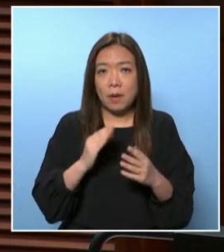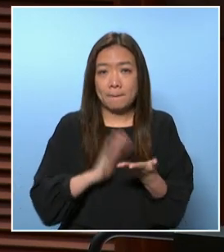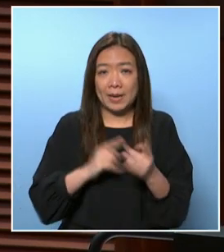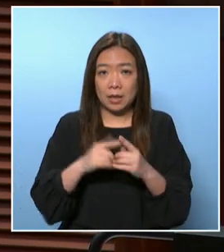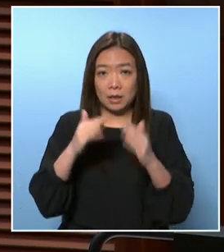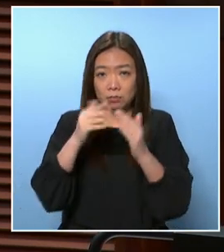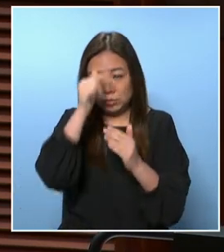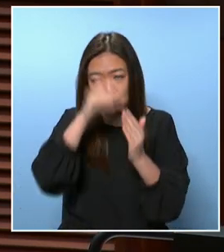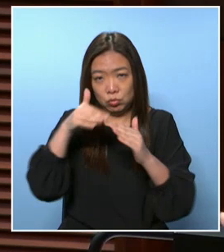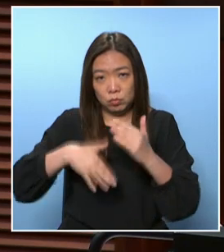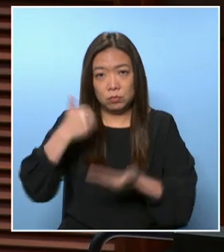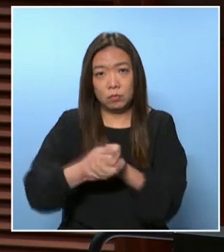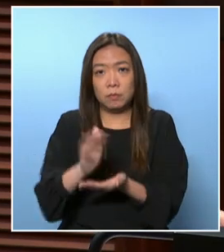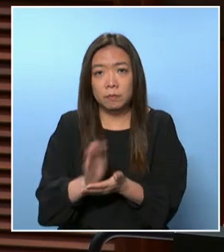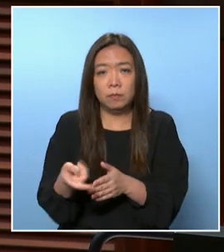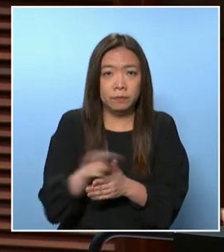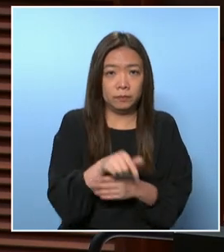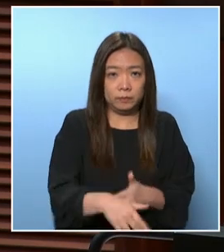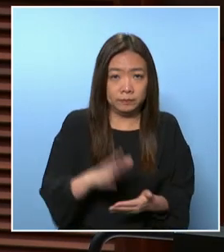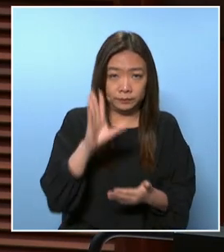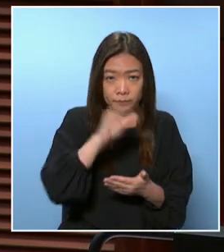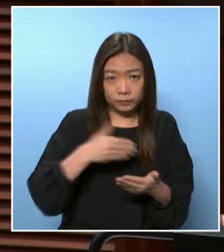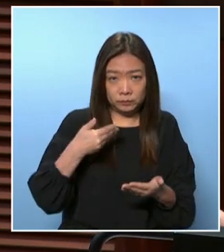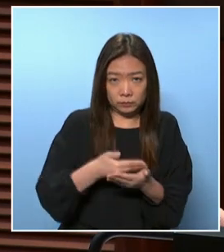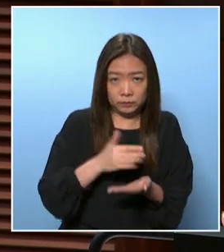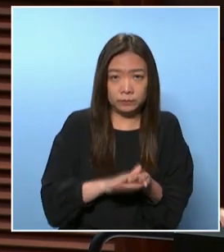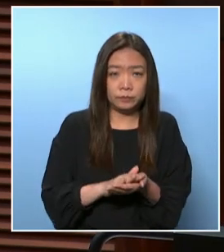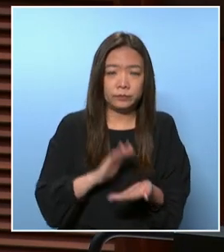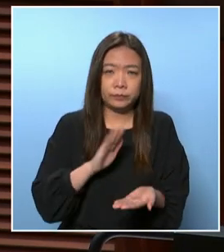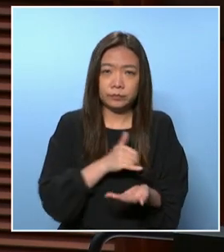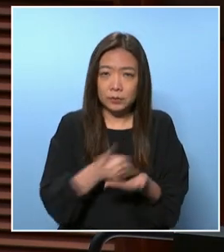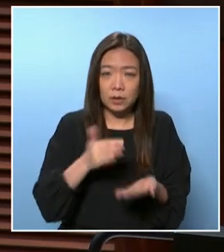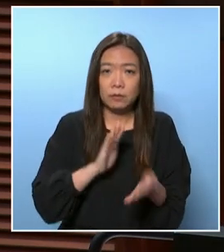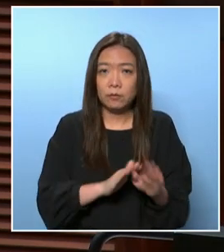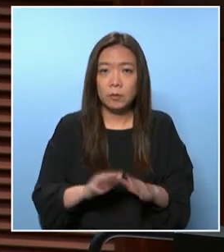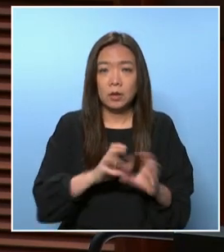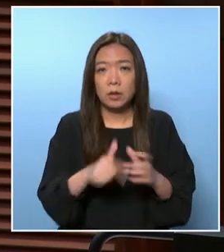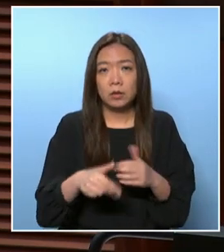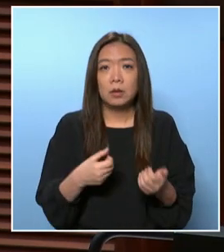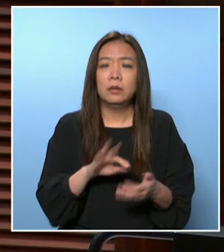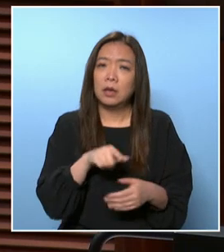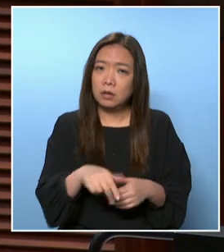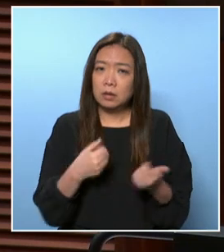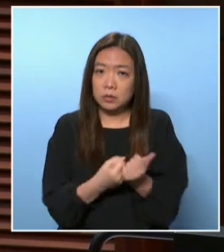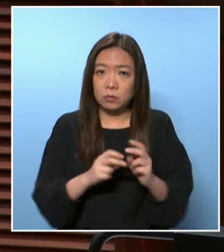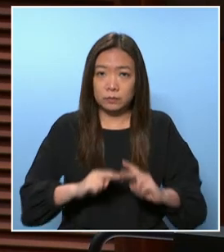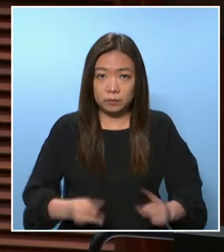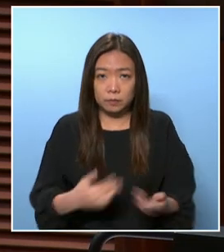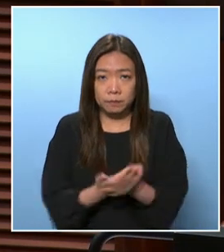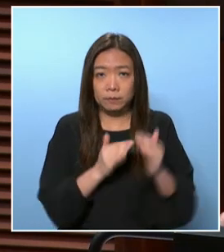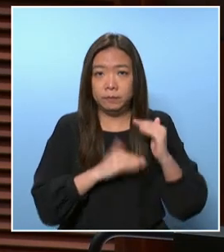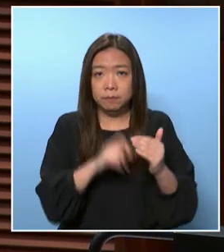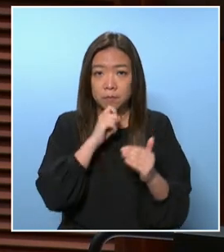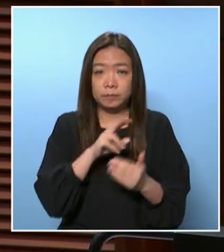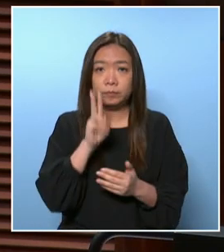pressure of the hospital setting because they don't have to stay in the hospital. They can be moved to